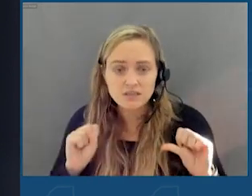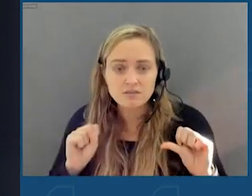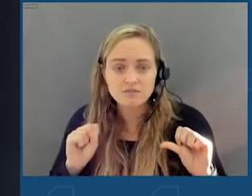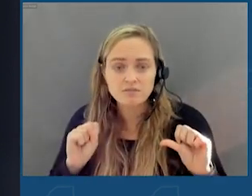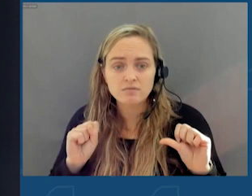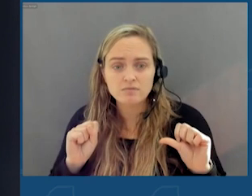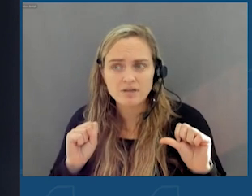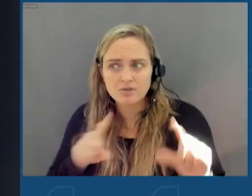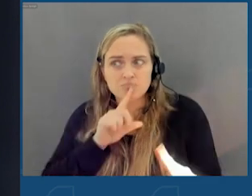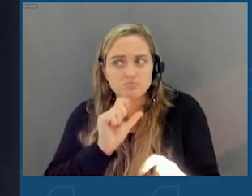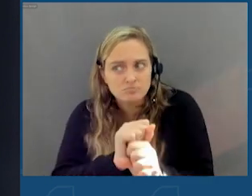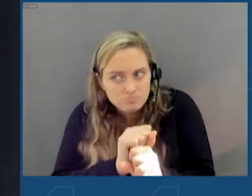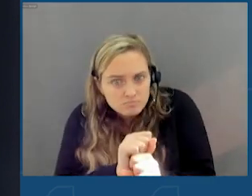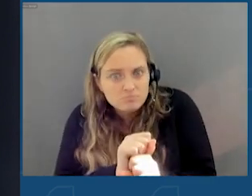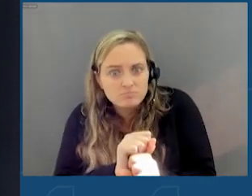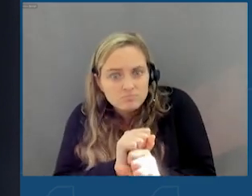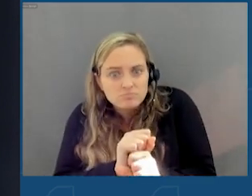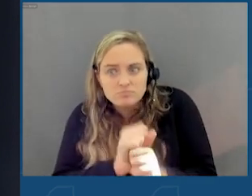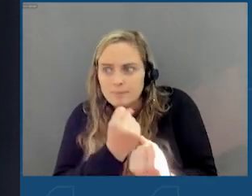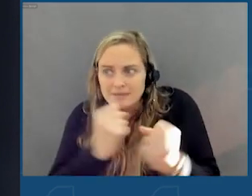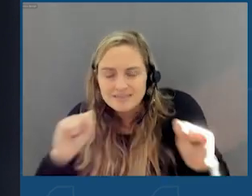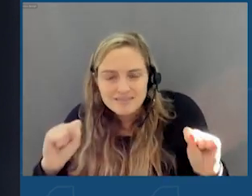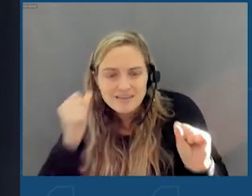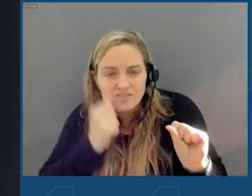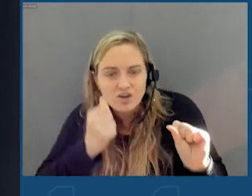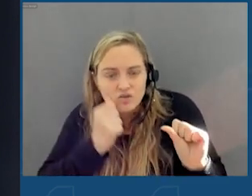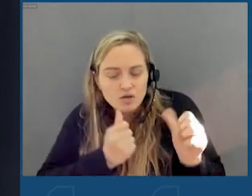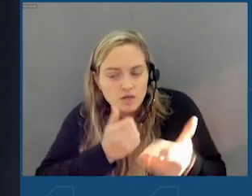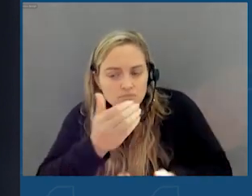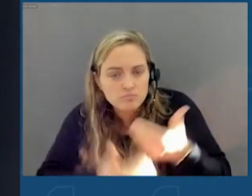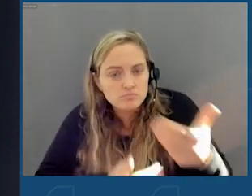safe as they go about their daily lives, and